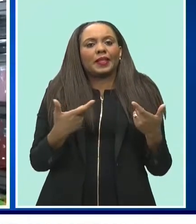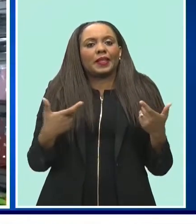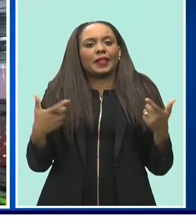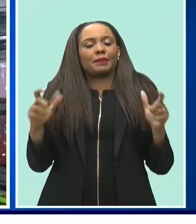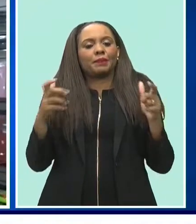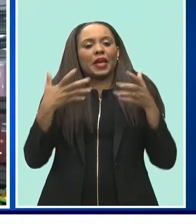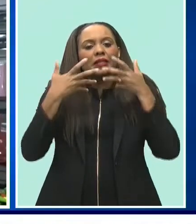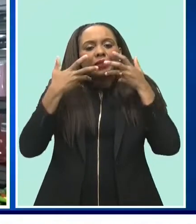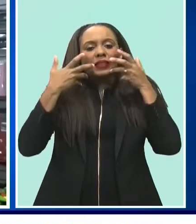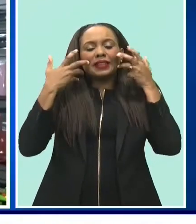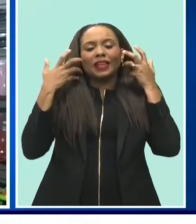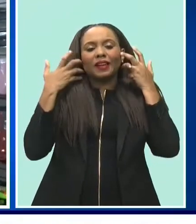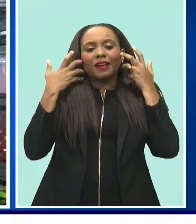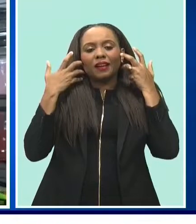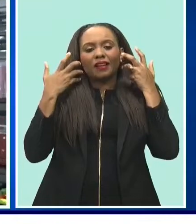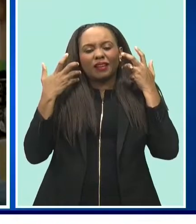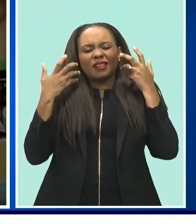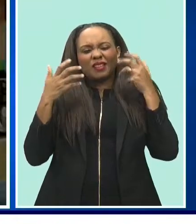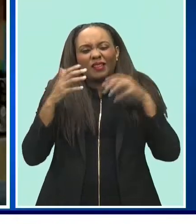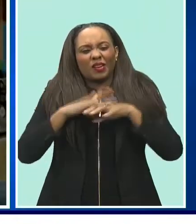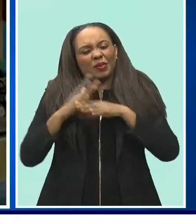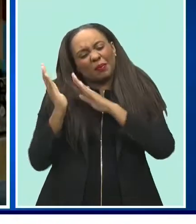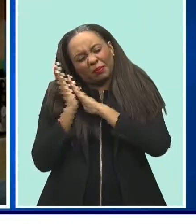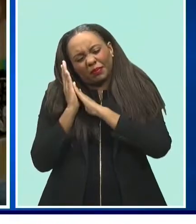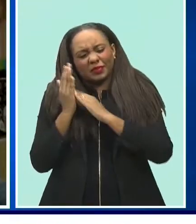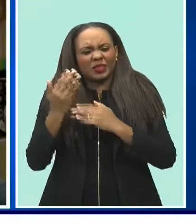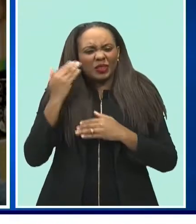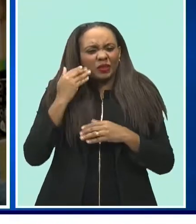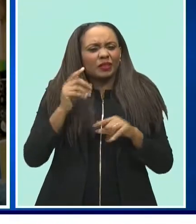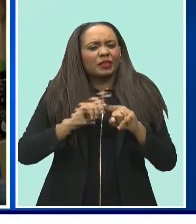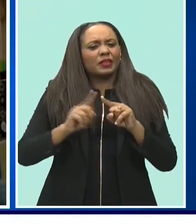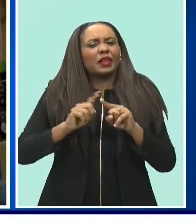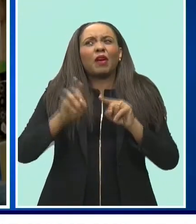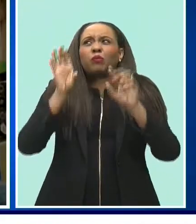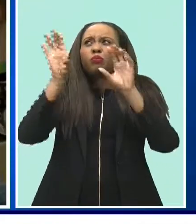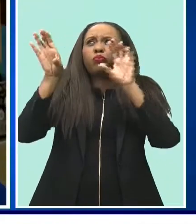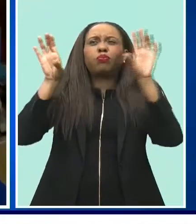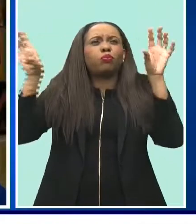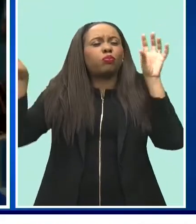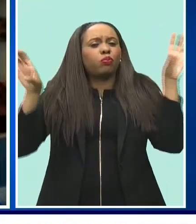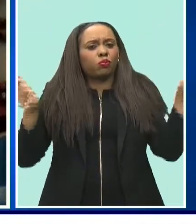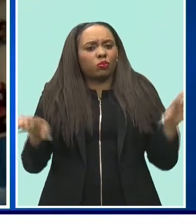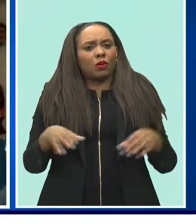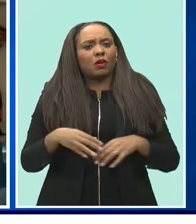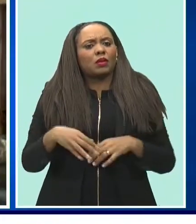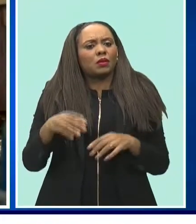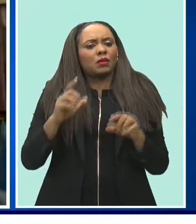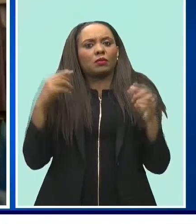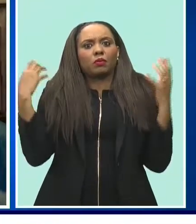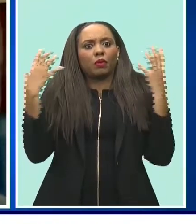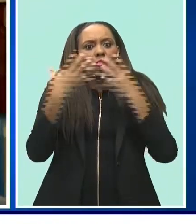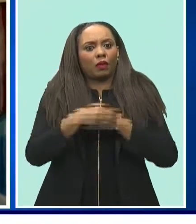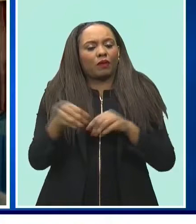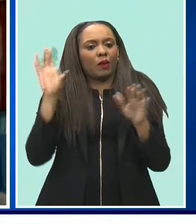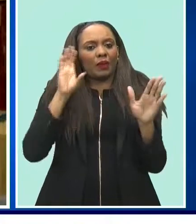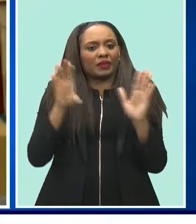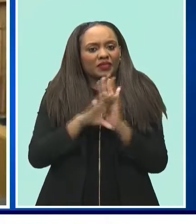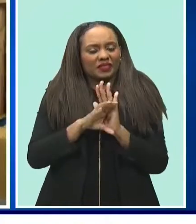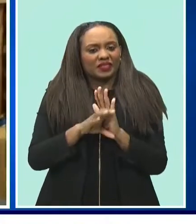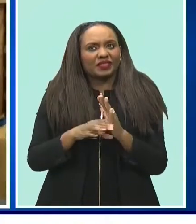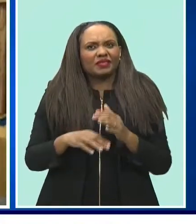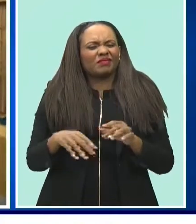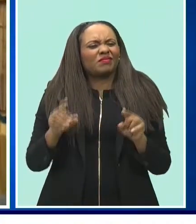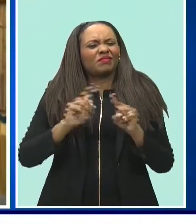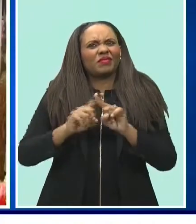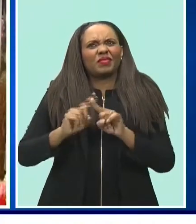seater or even on their bed. We have a lot of decorative balls. We also have lovely pictures and